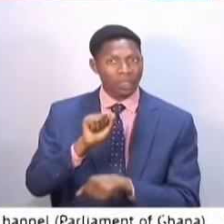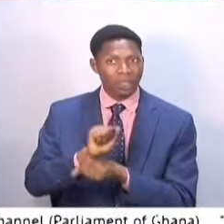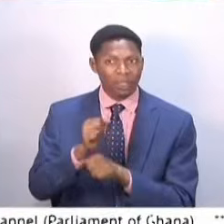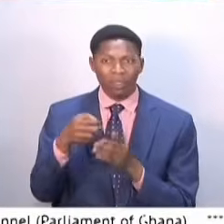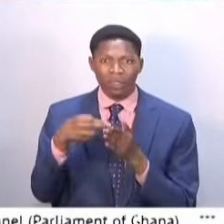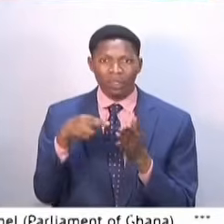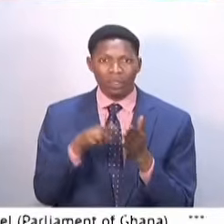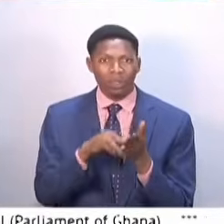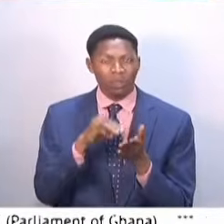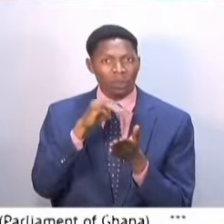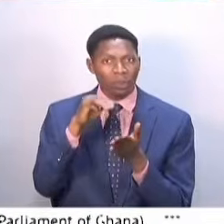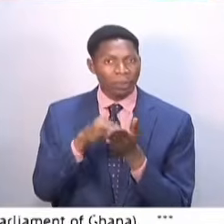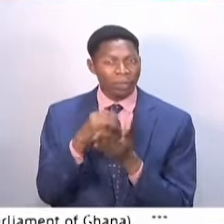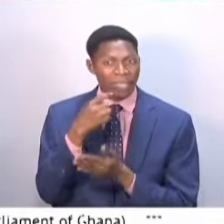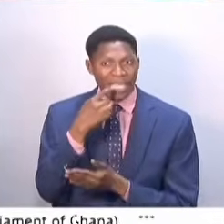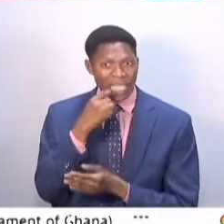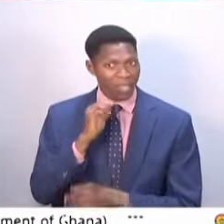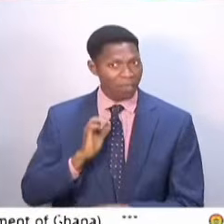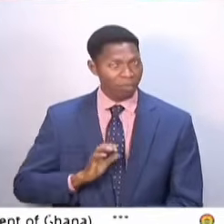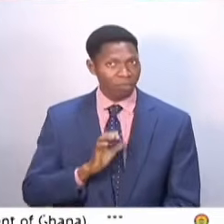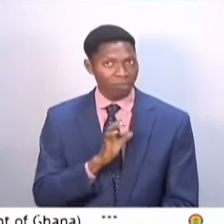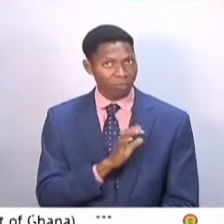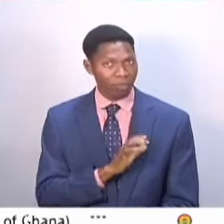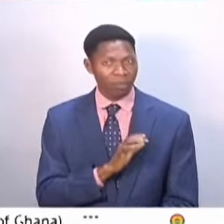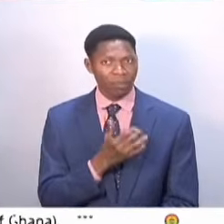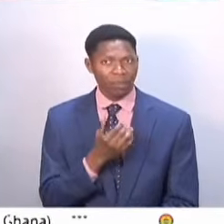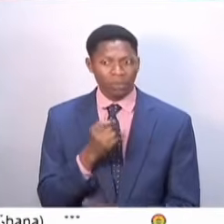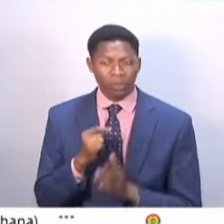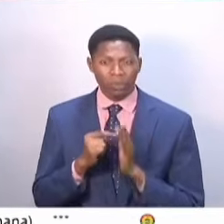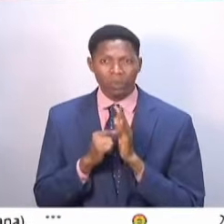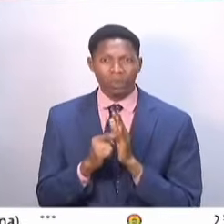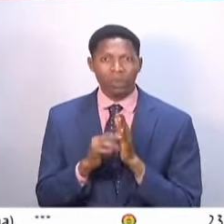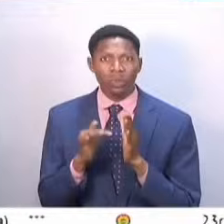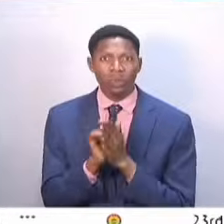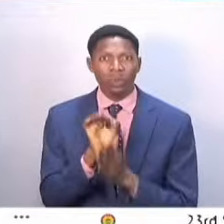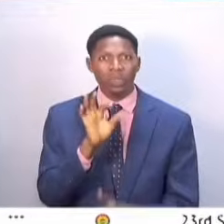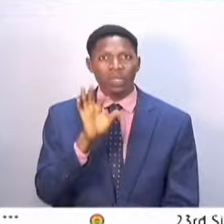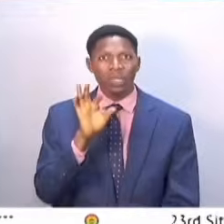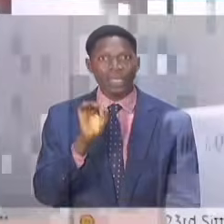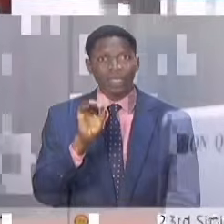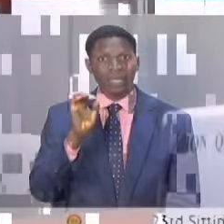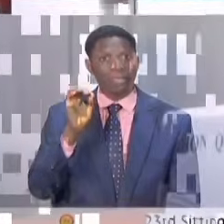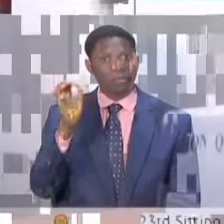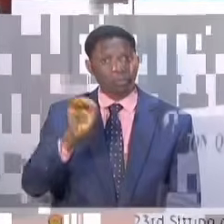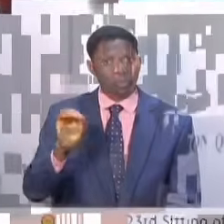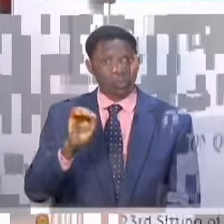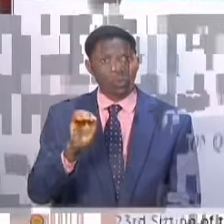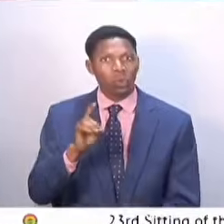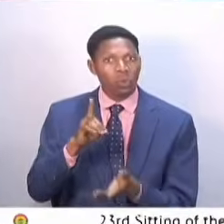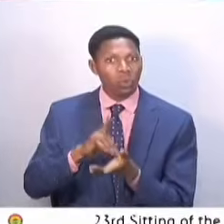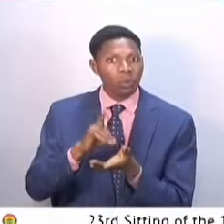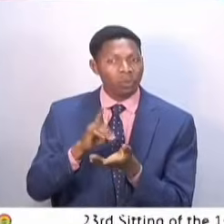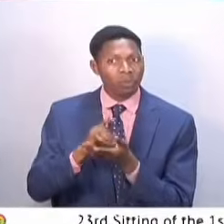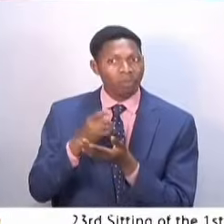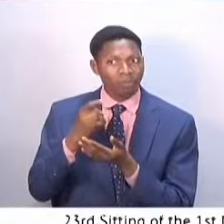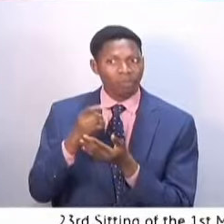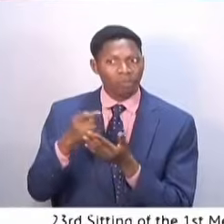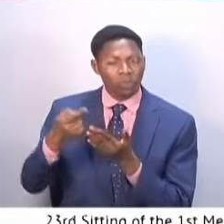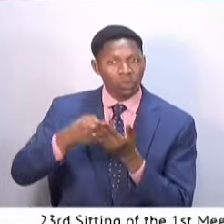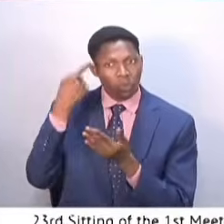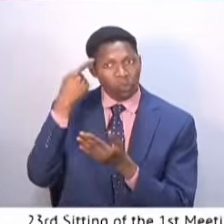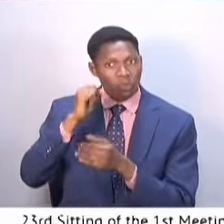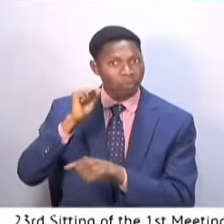report of the Medical and Dental Council indicates that 9% of doctors cited for performance